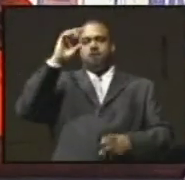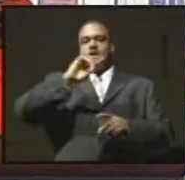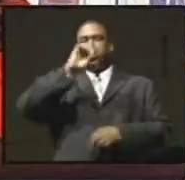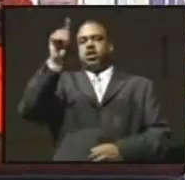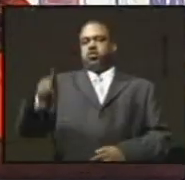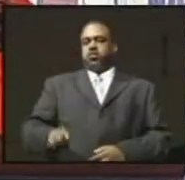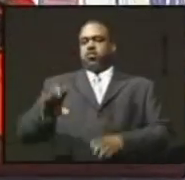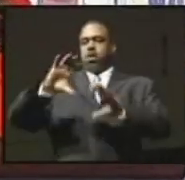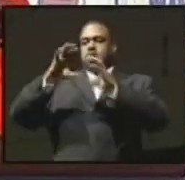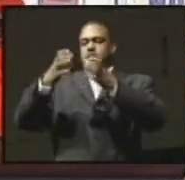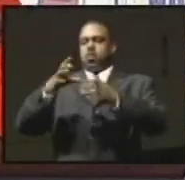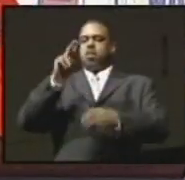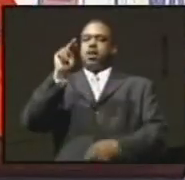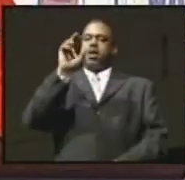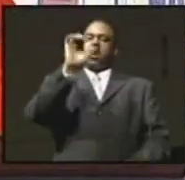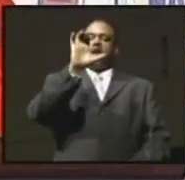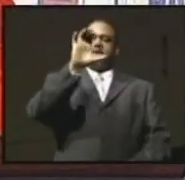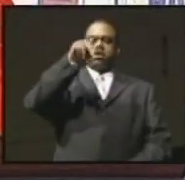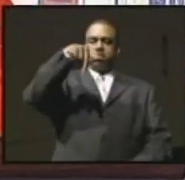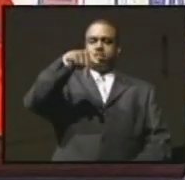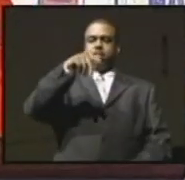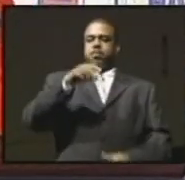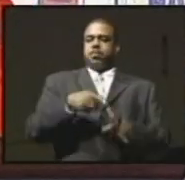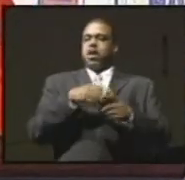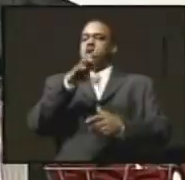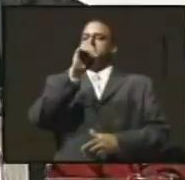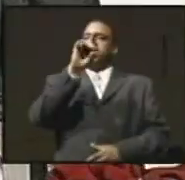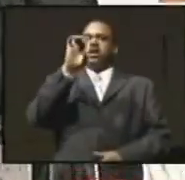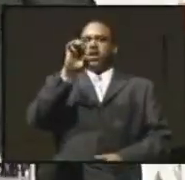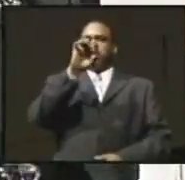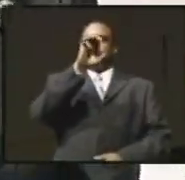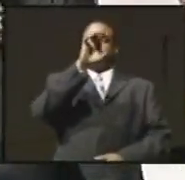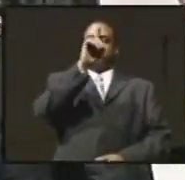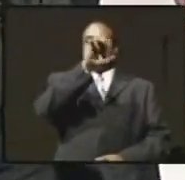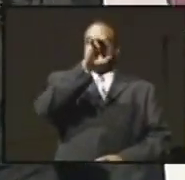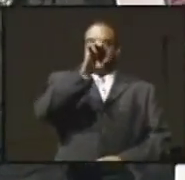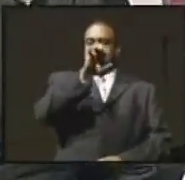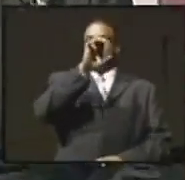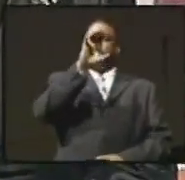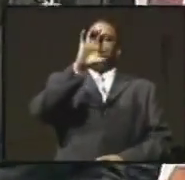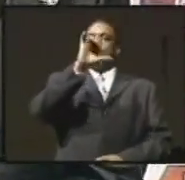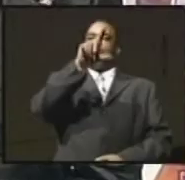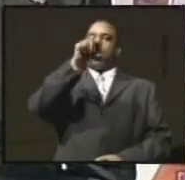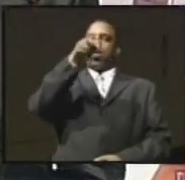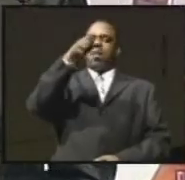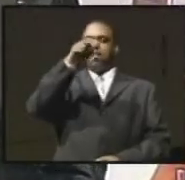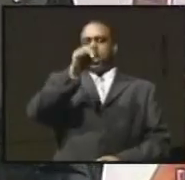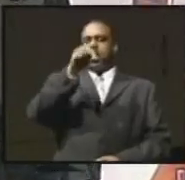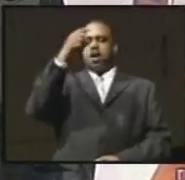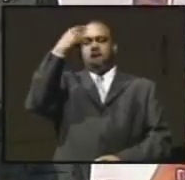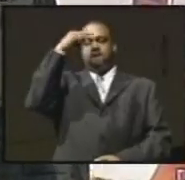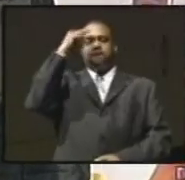NAACP. The Reverend Dee Dee Coleman, Pastor, Russell Street Baptist Church.